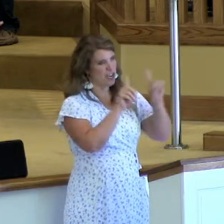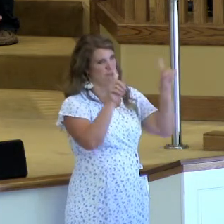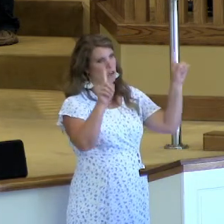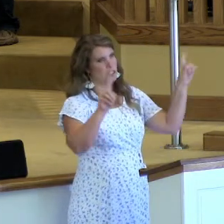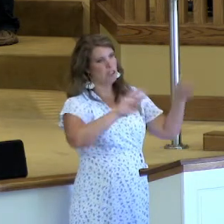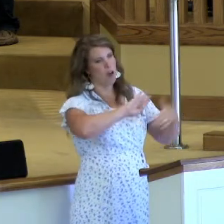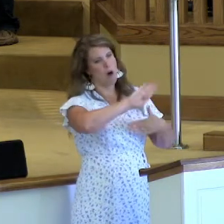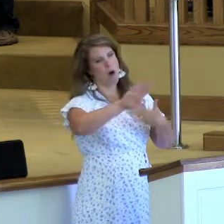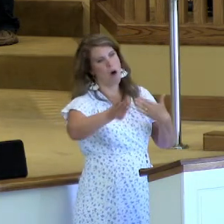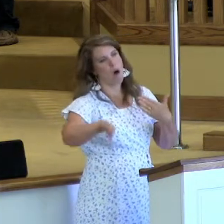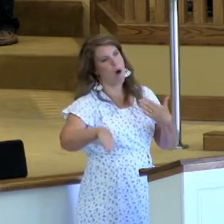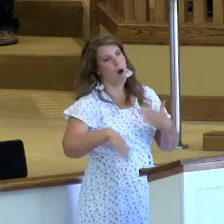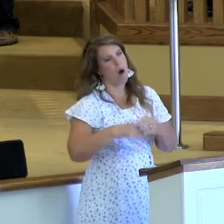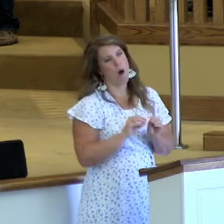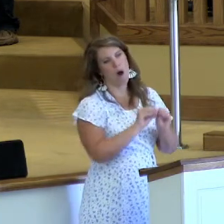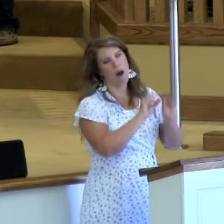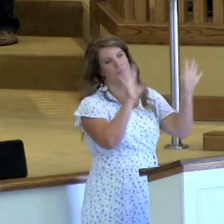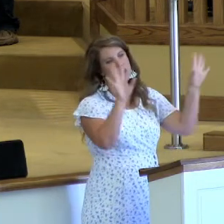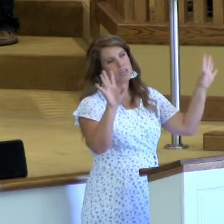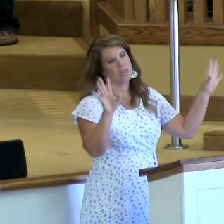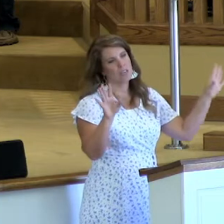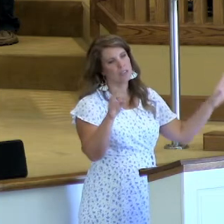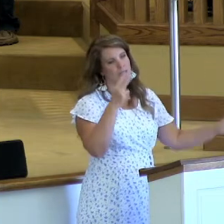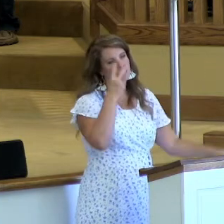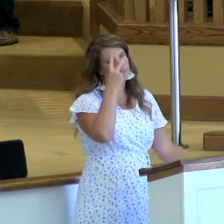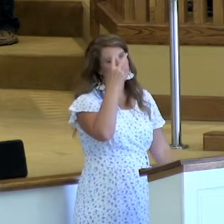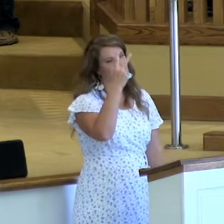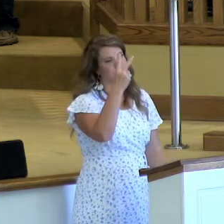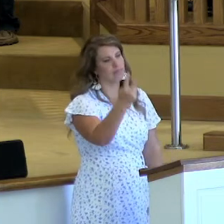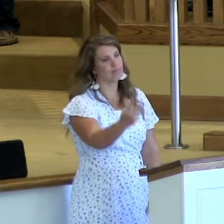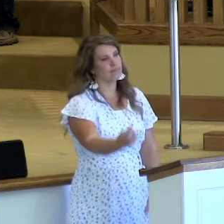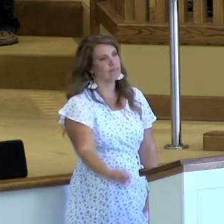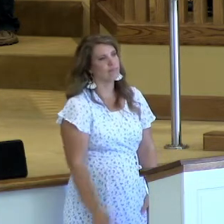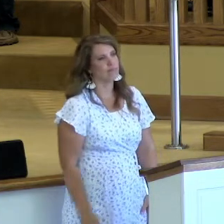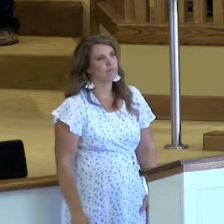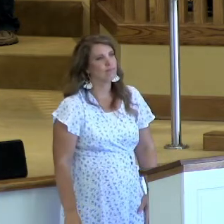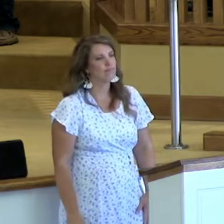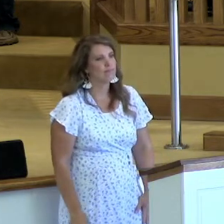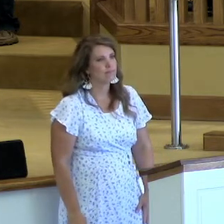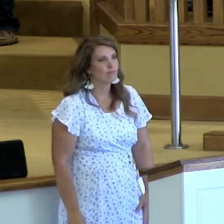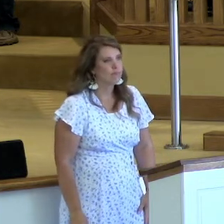till their differences are all they'll see.